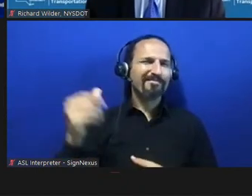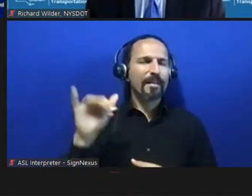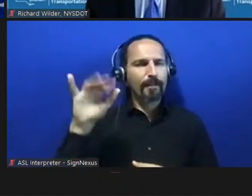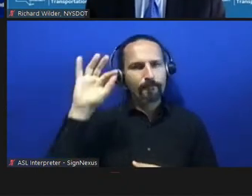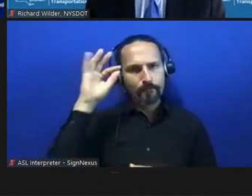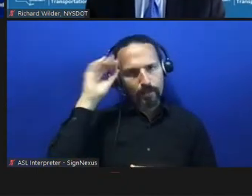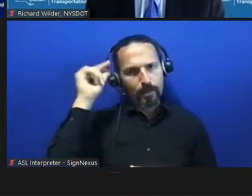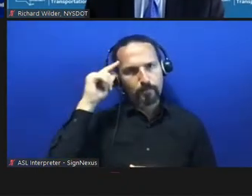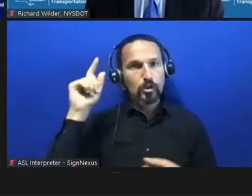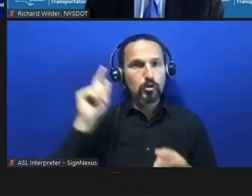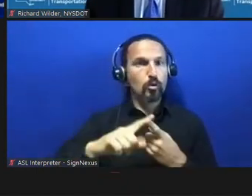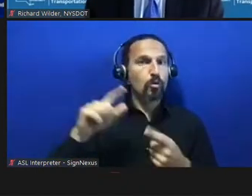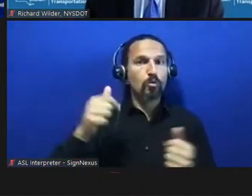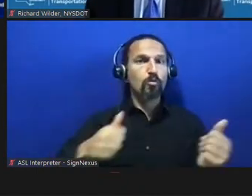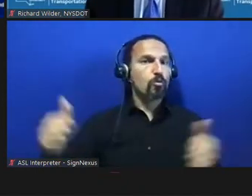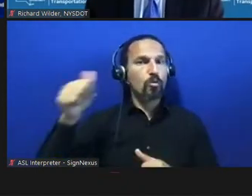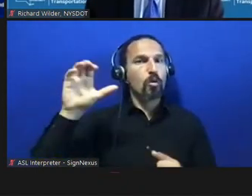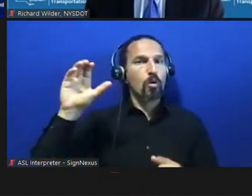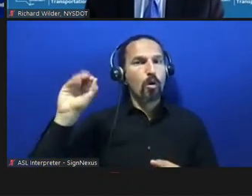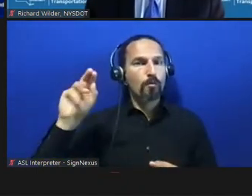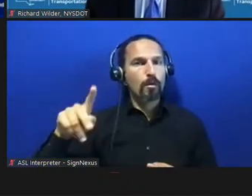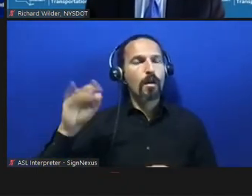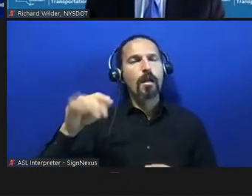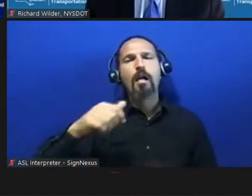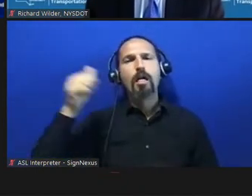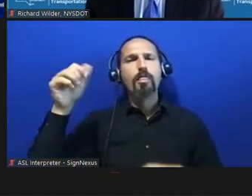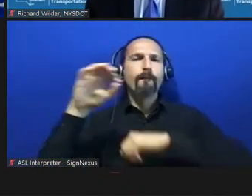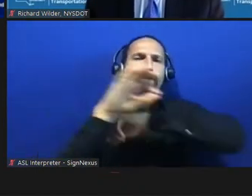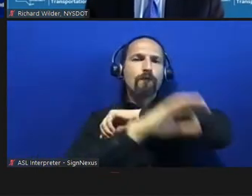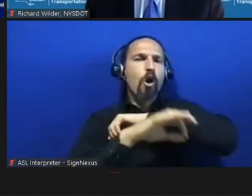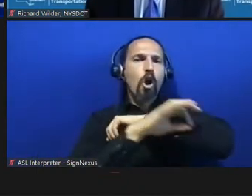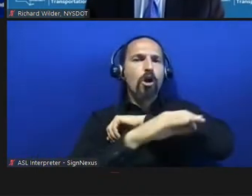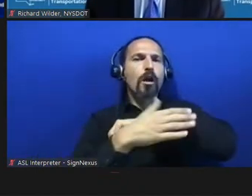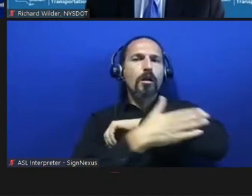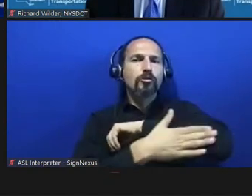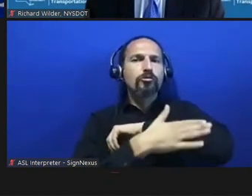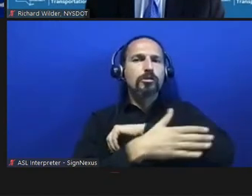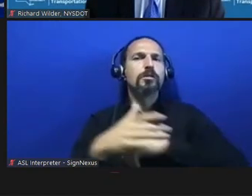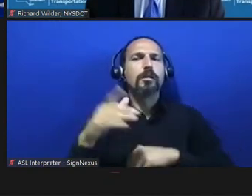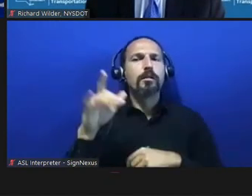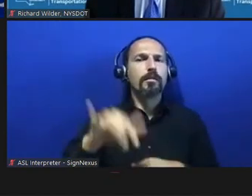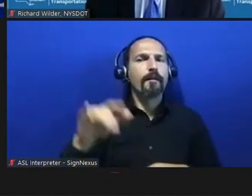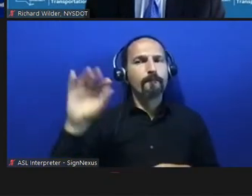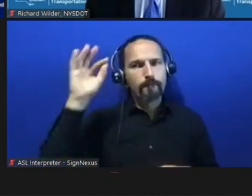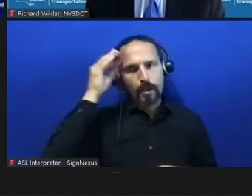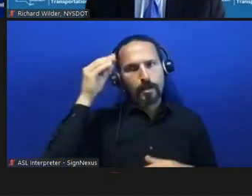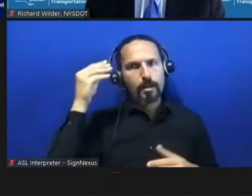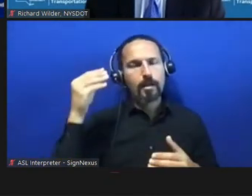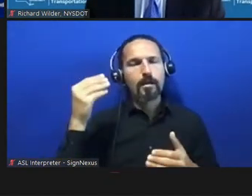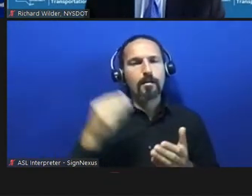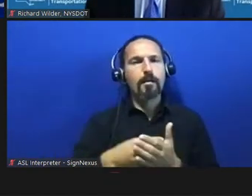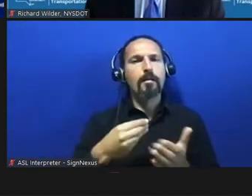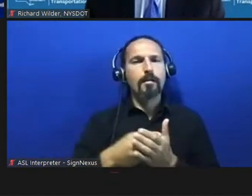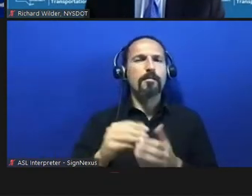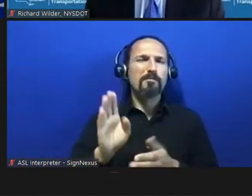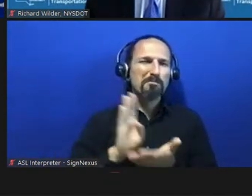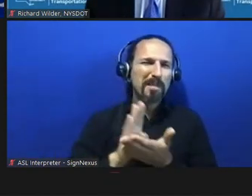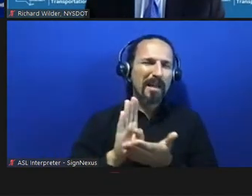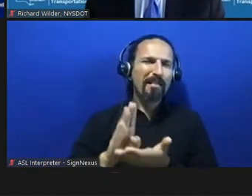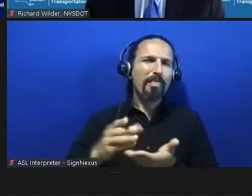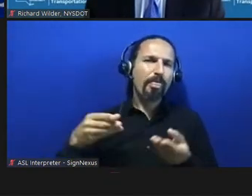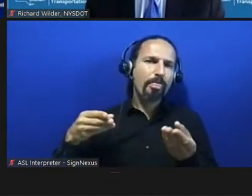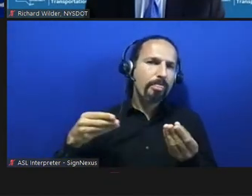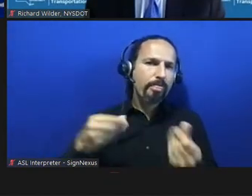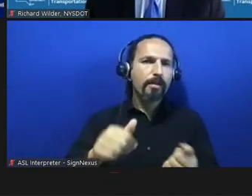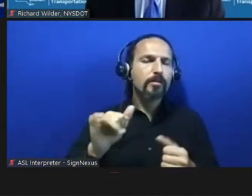to corporations and foreign countries the federal government has given billions of dollars